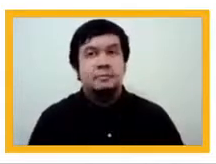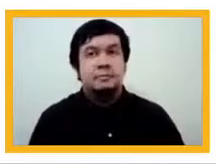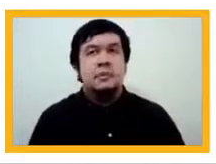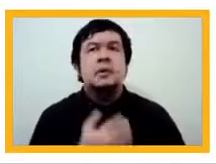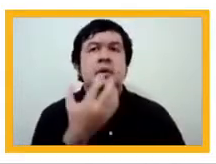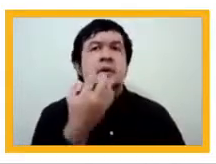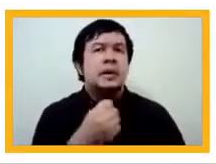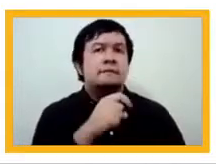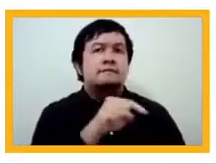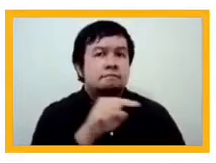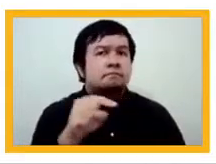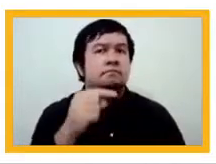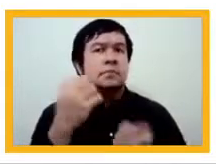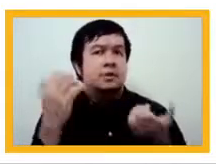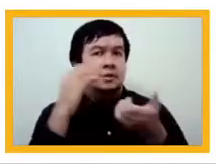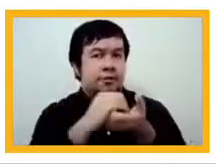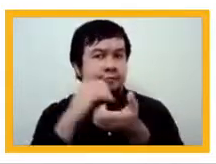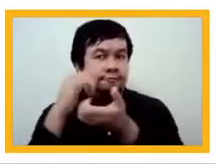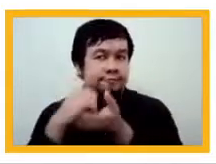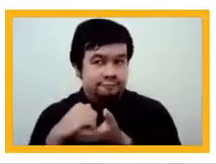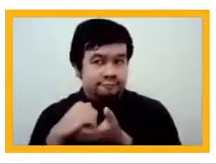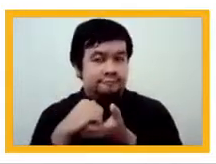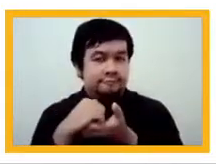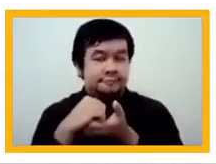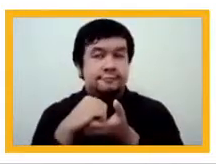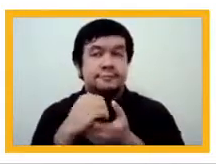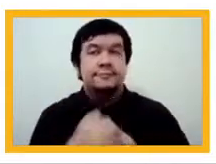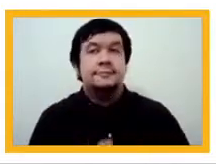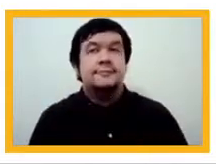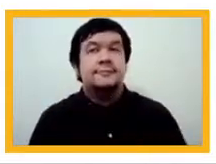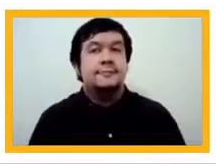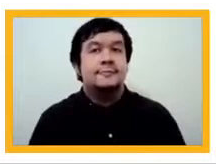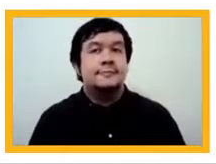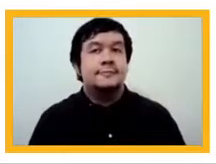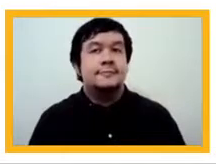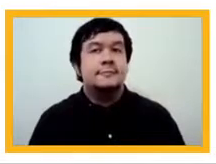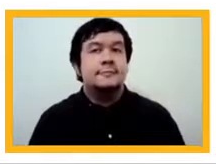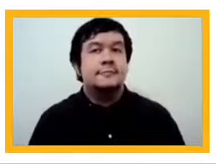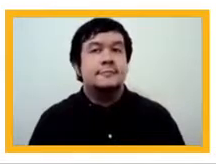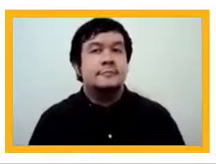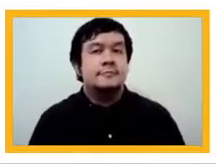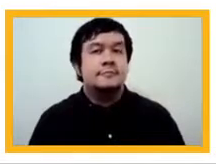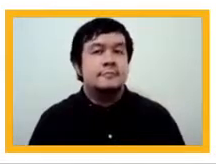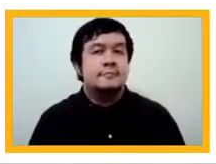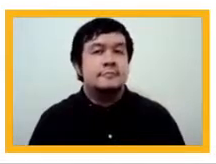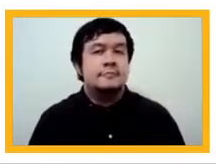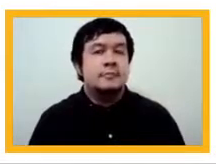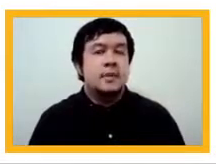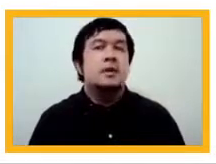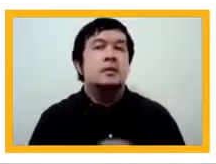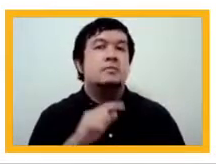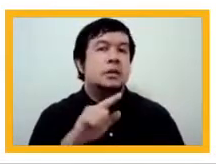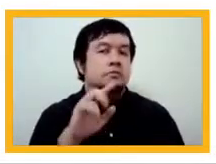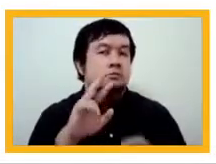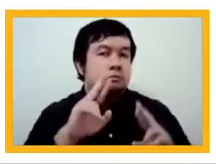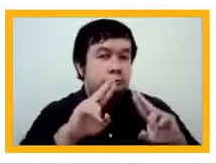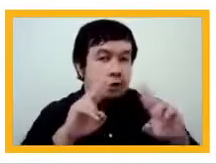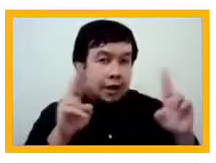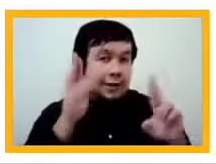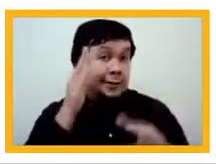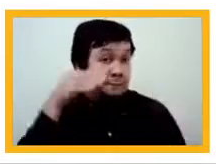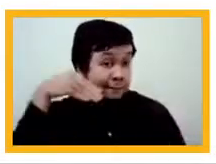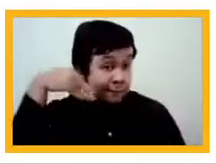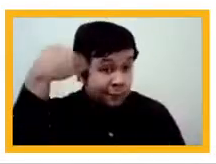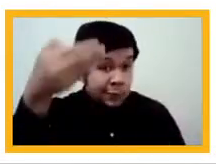linkage for a few centuries, you know. So it's not easy to establish such kind of good